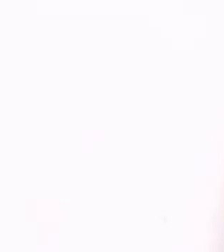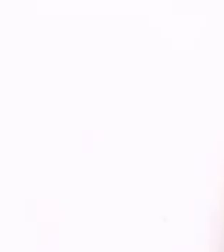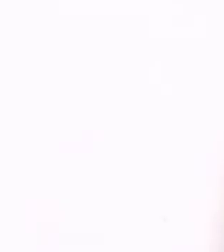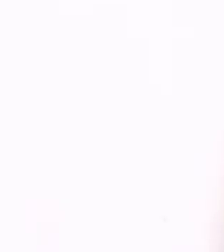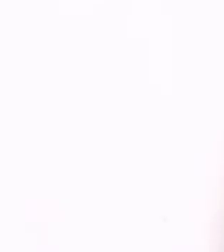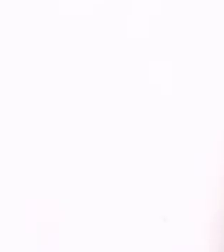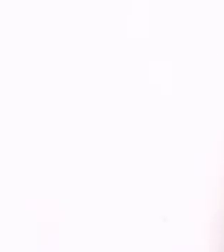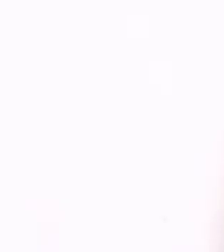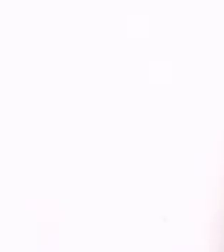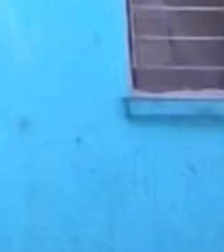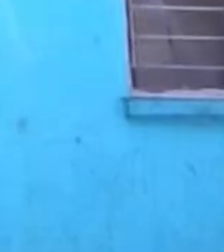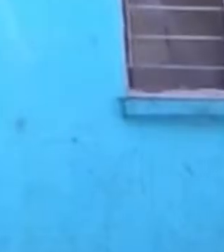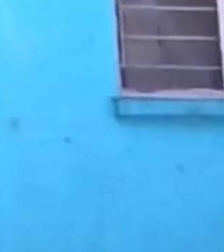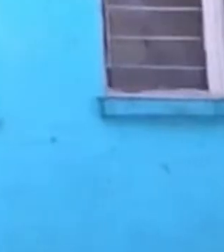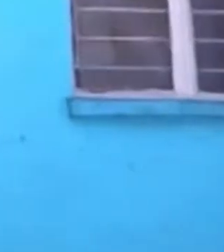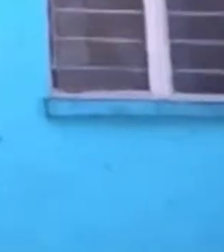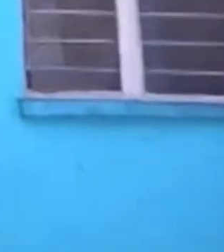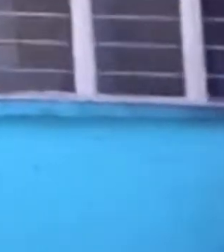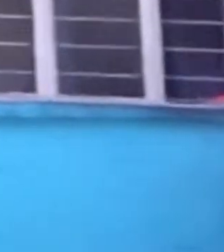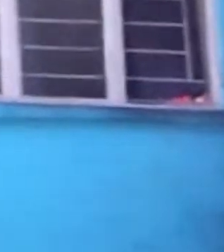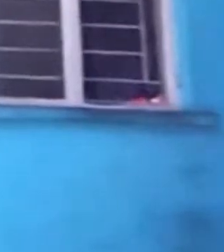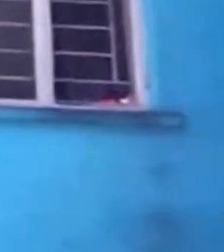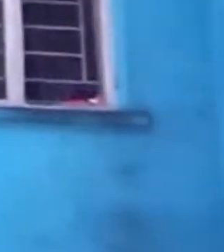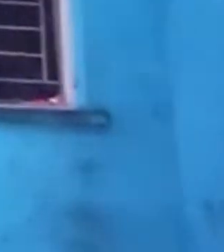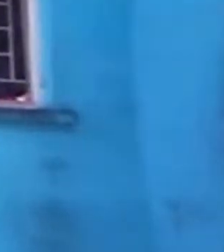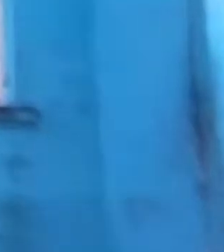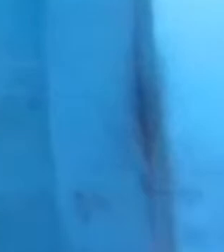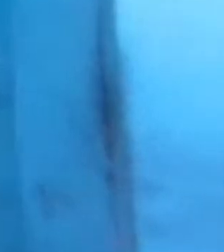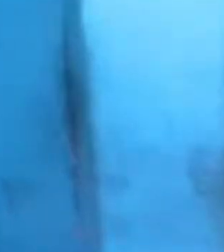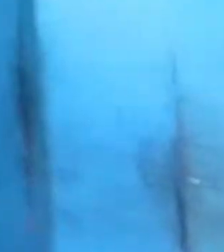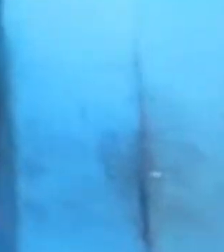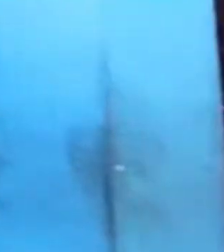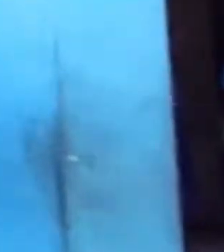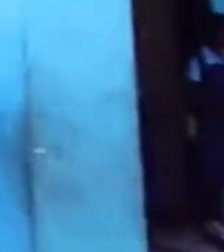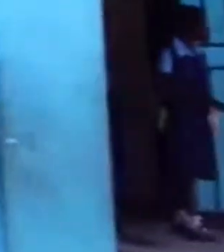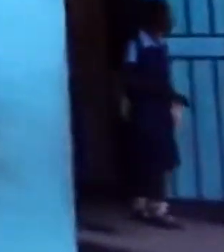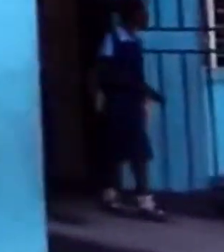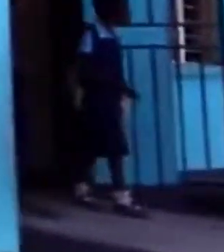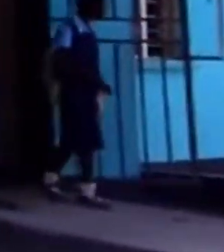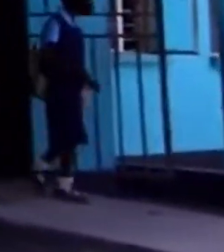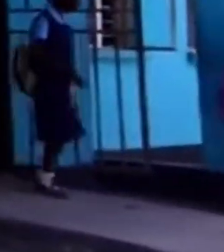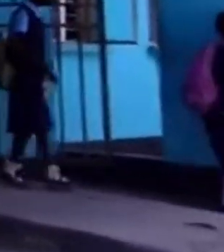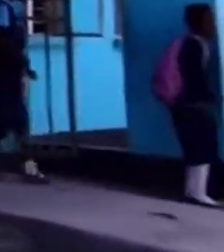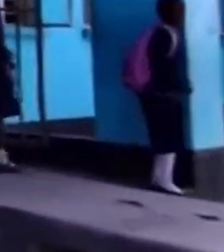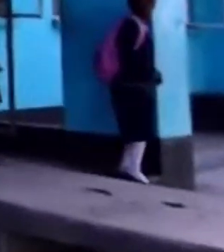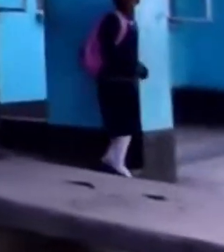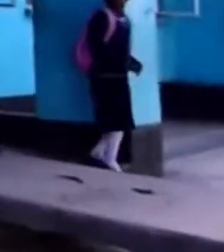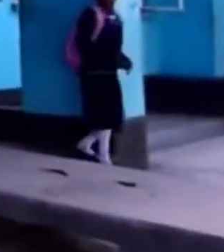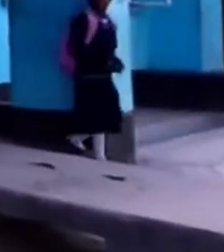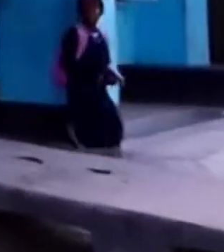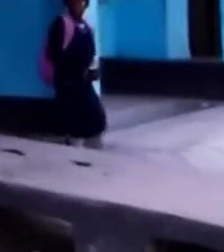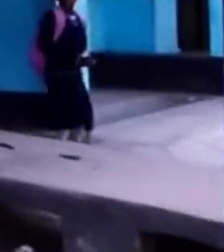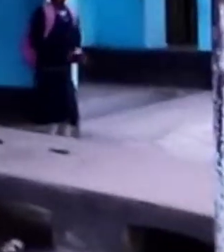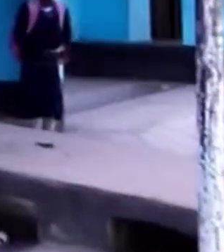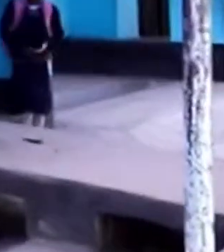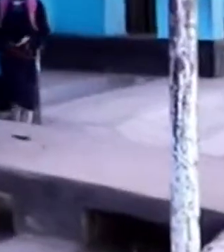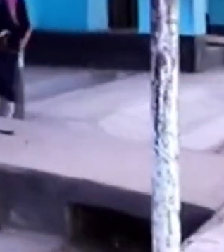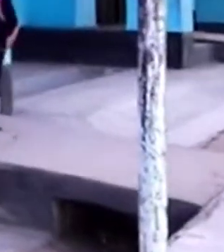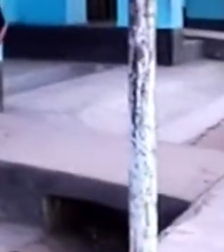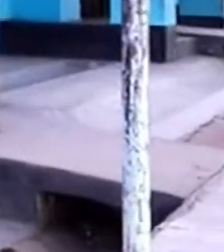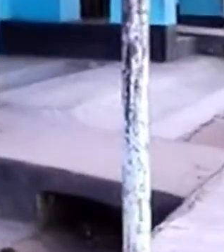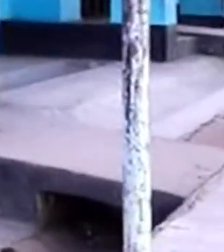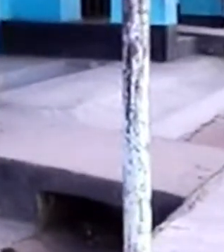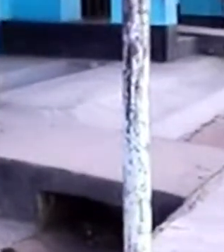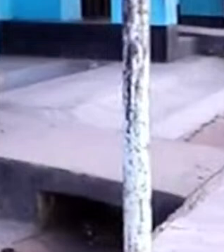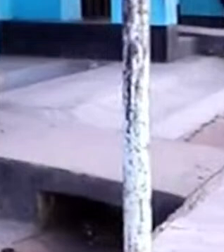it's far. Garden House, it caters for Garden House, Lusaka West also.